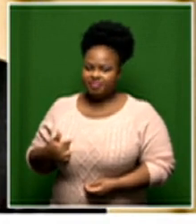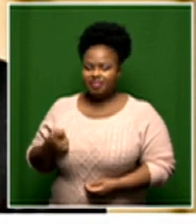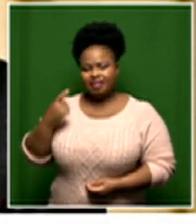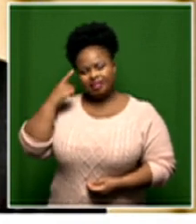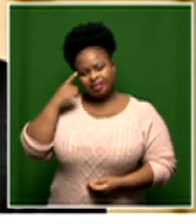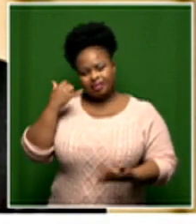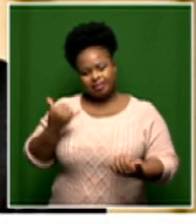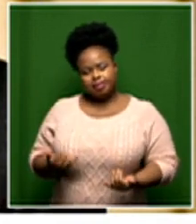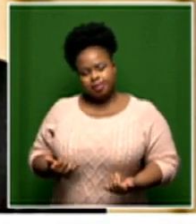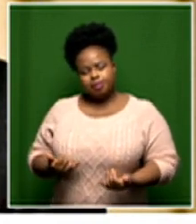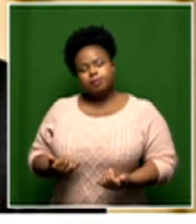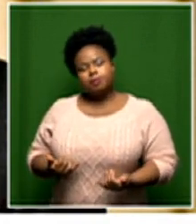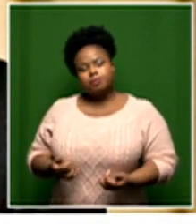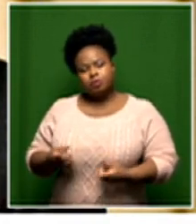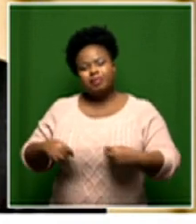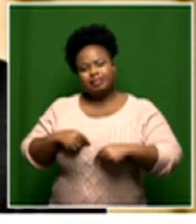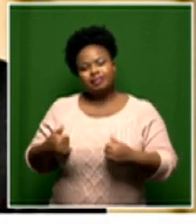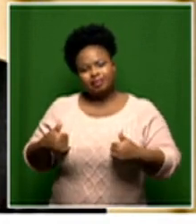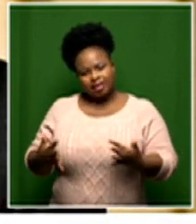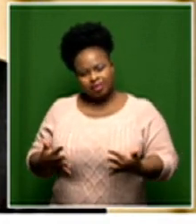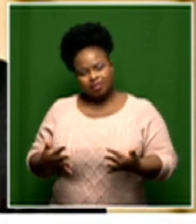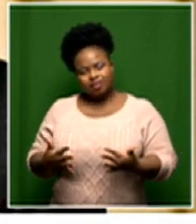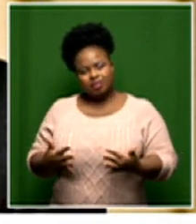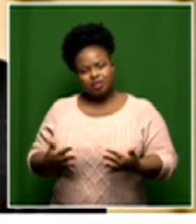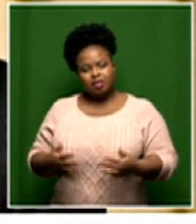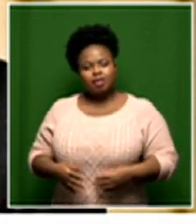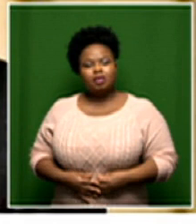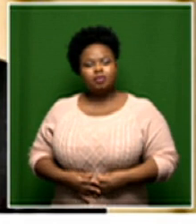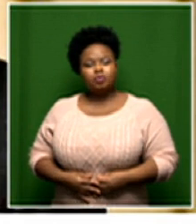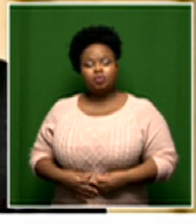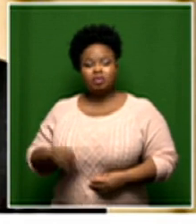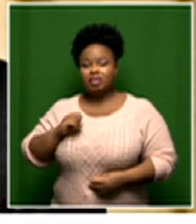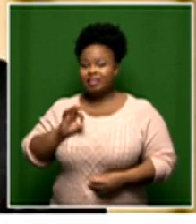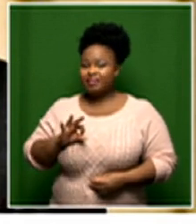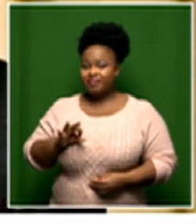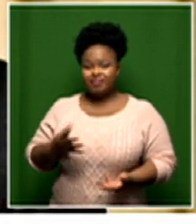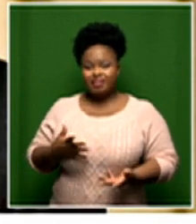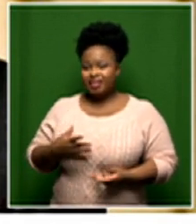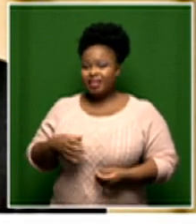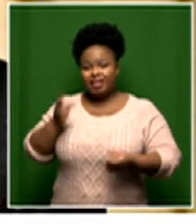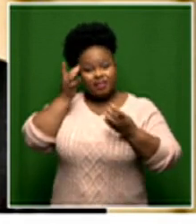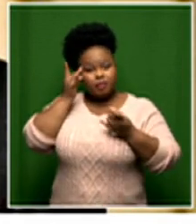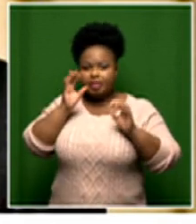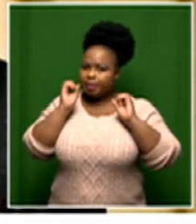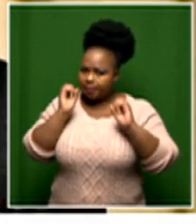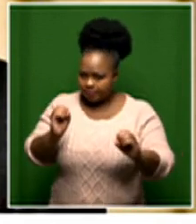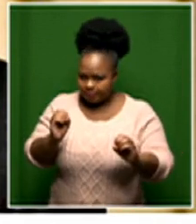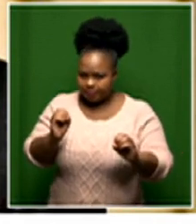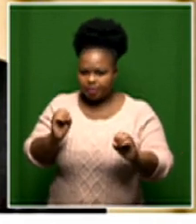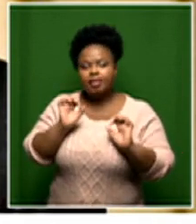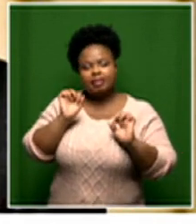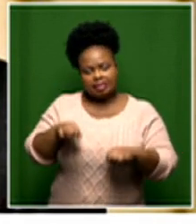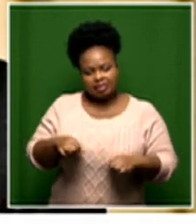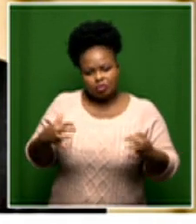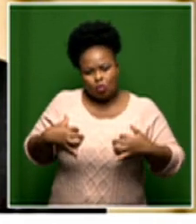point of view of good faith, that if people have not got enough information, they would